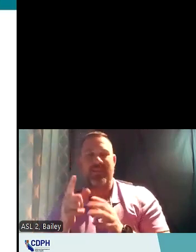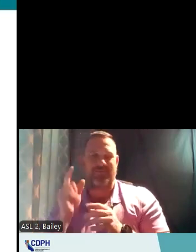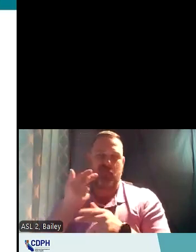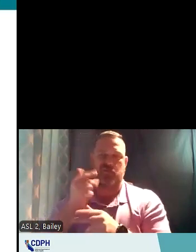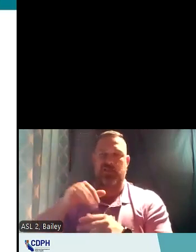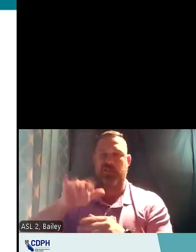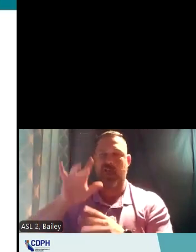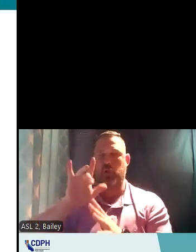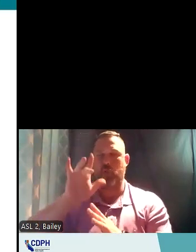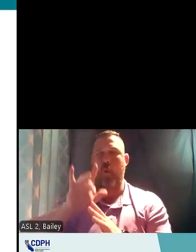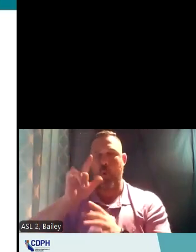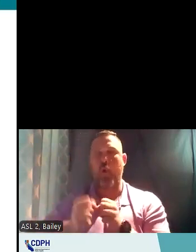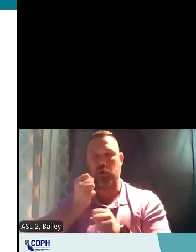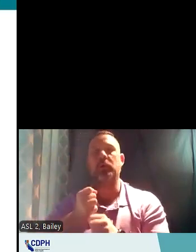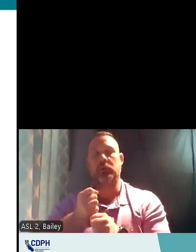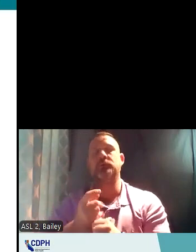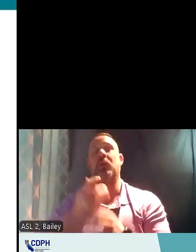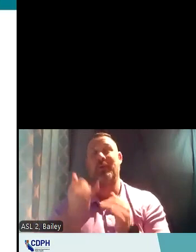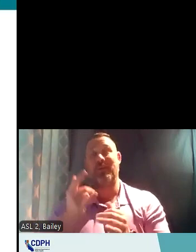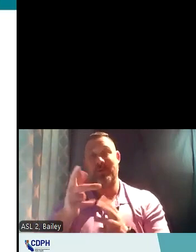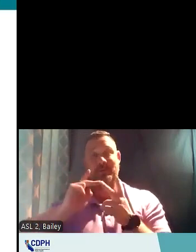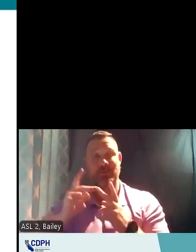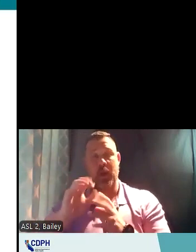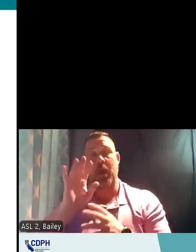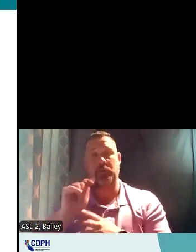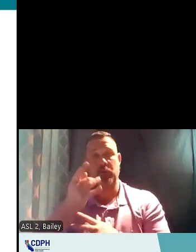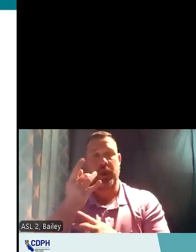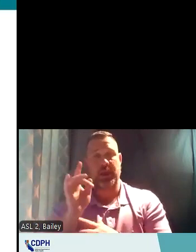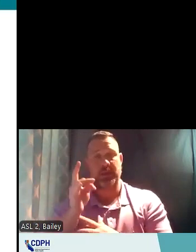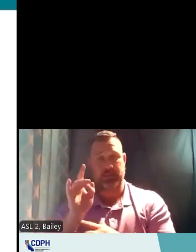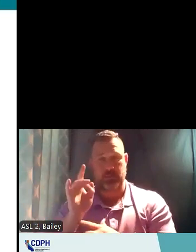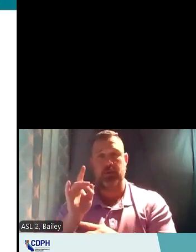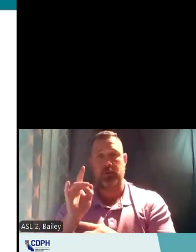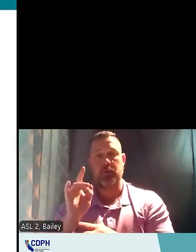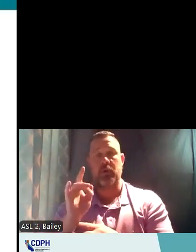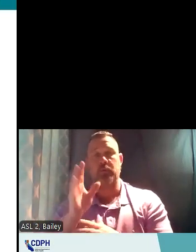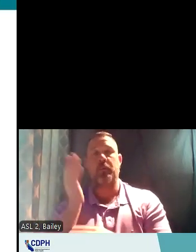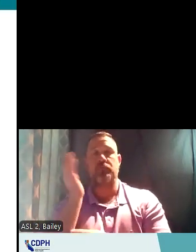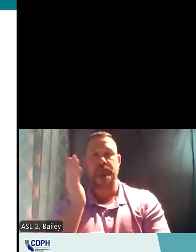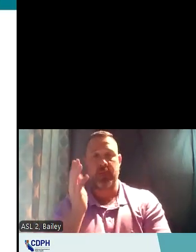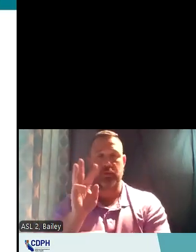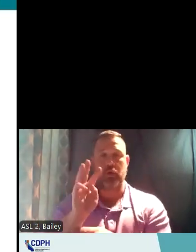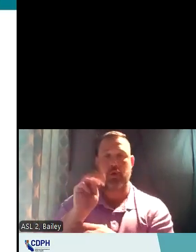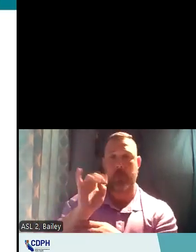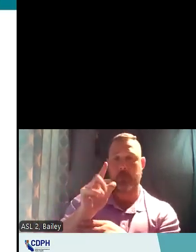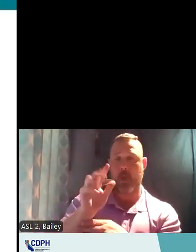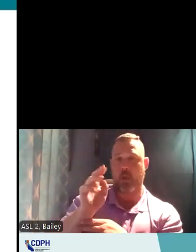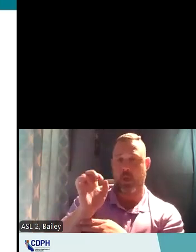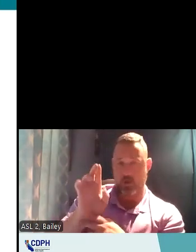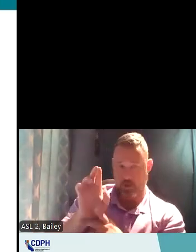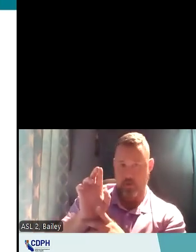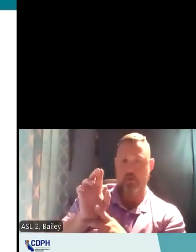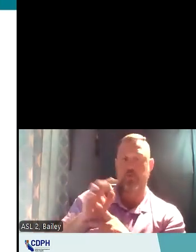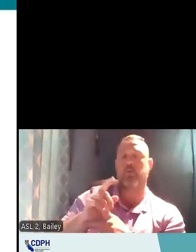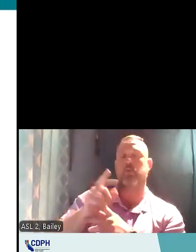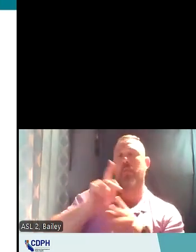quarterly. The second session was held on October 18th, and the presenters included Dr. Michael Weiner. He's